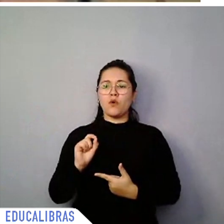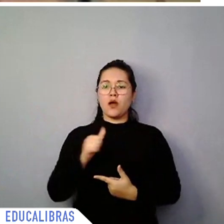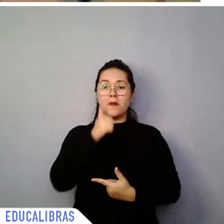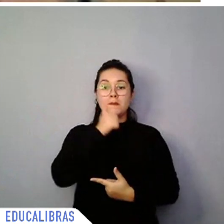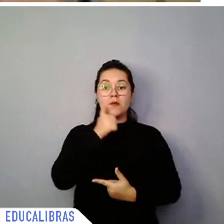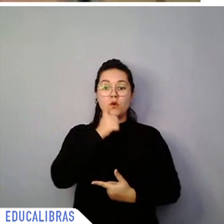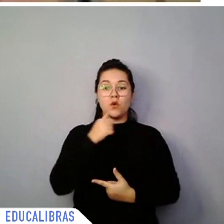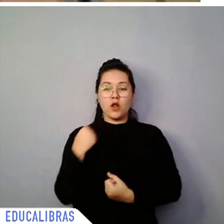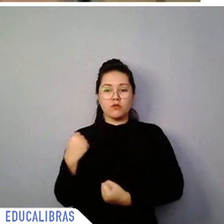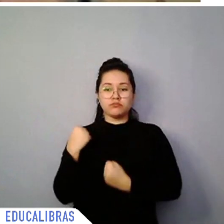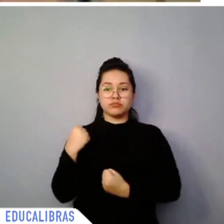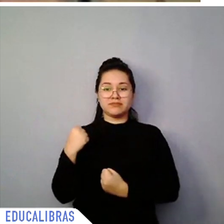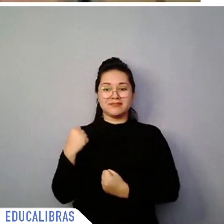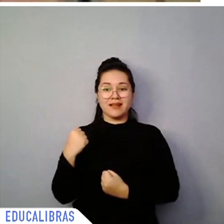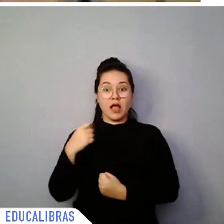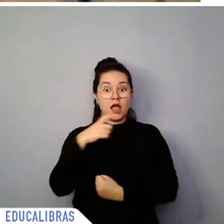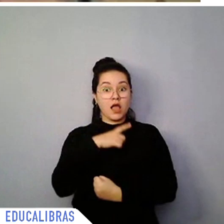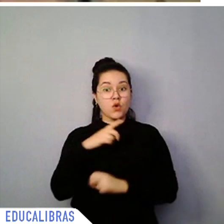strong women are.